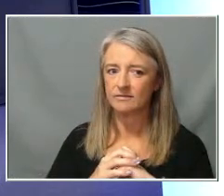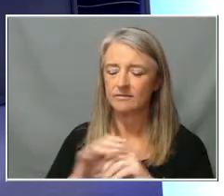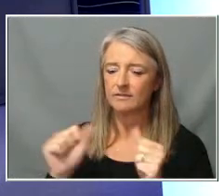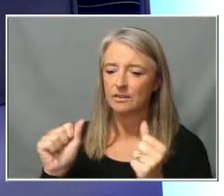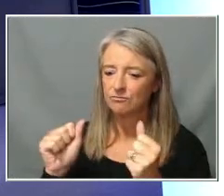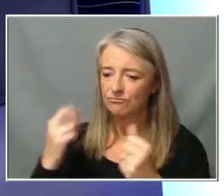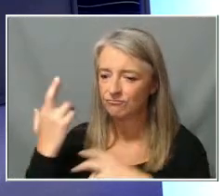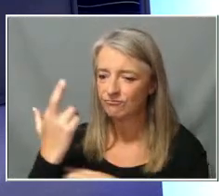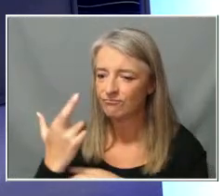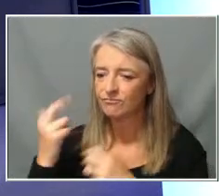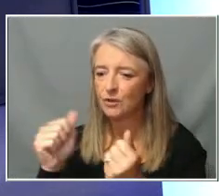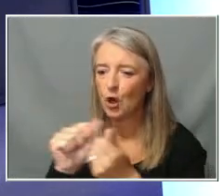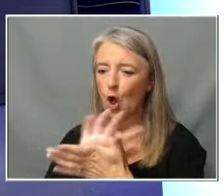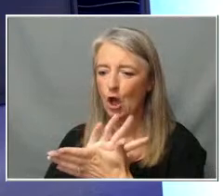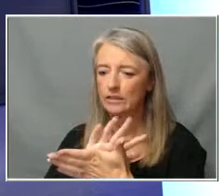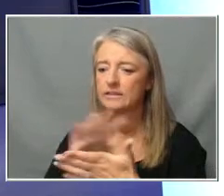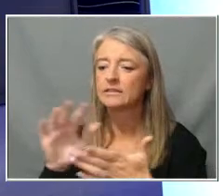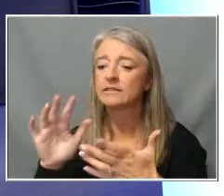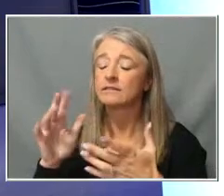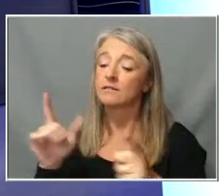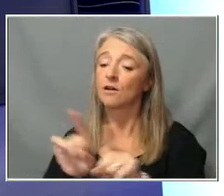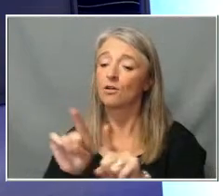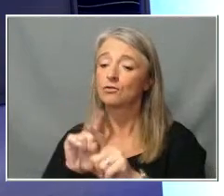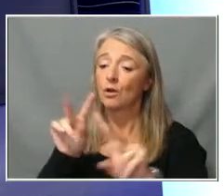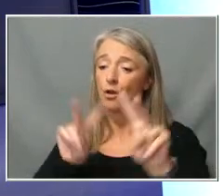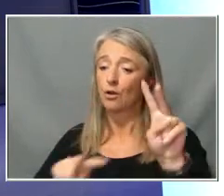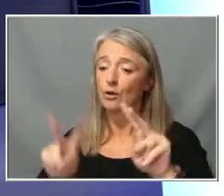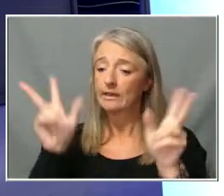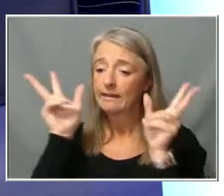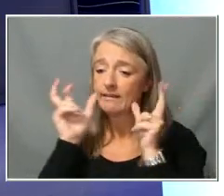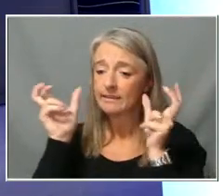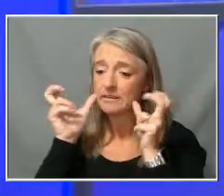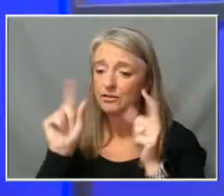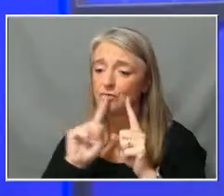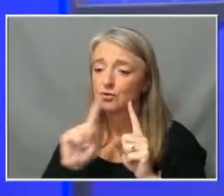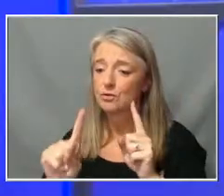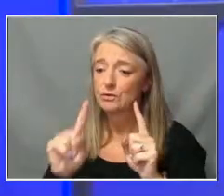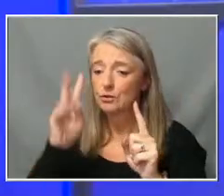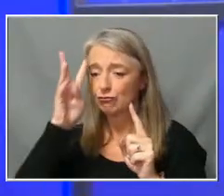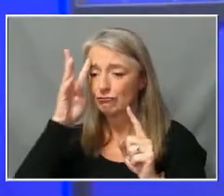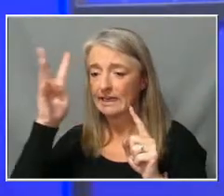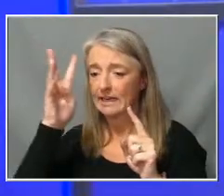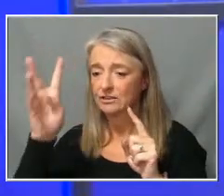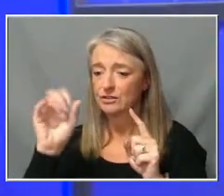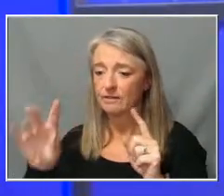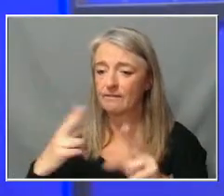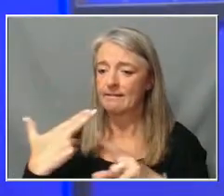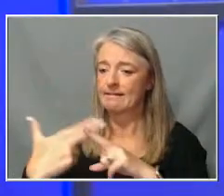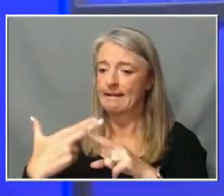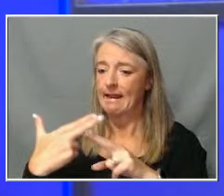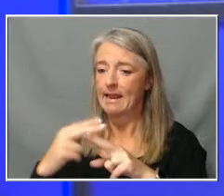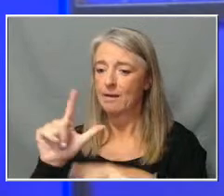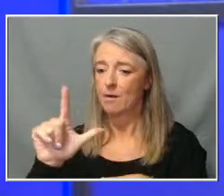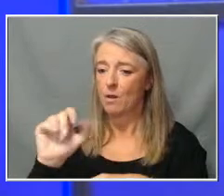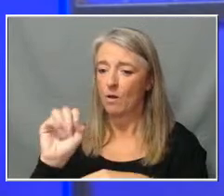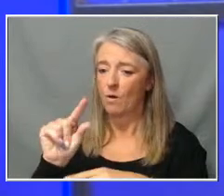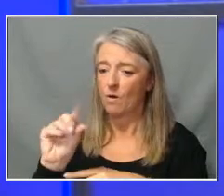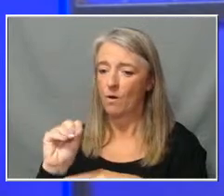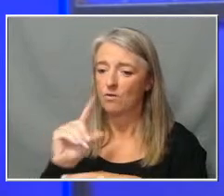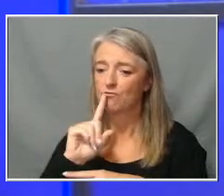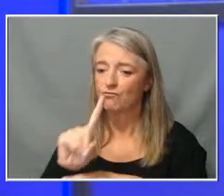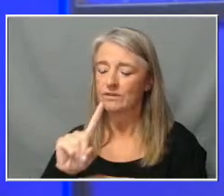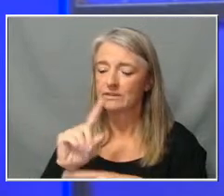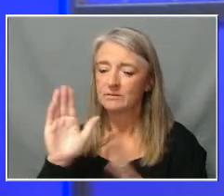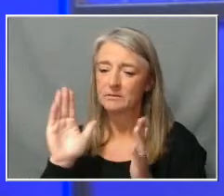cause. And just looking and listening to even just the creation of the name and the logo, I mean, that is just a